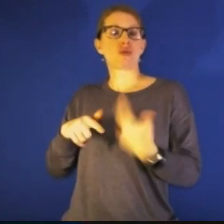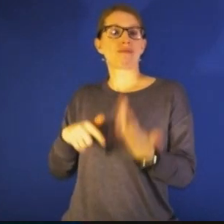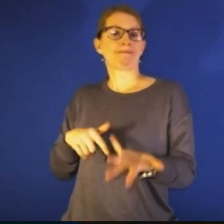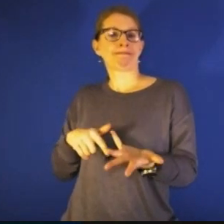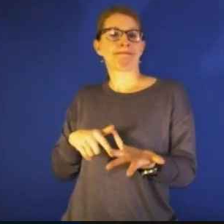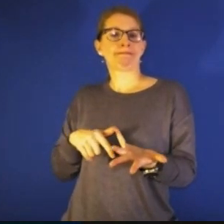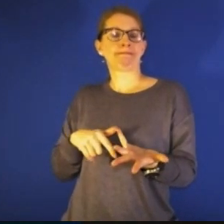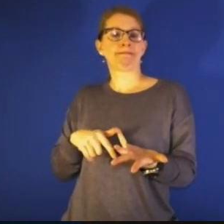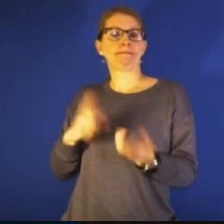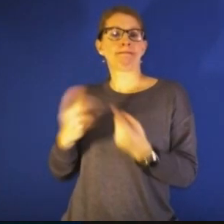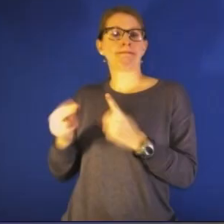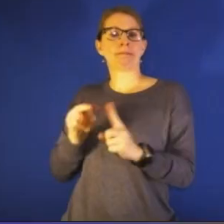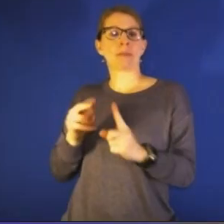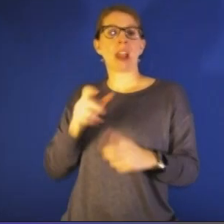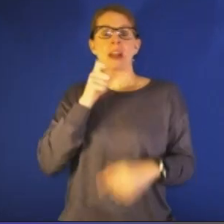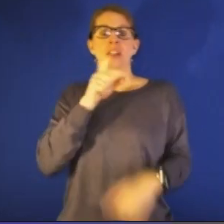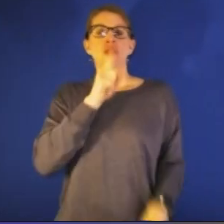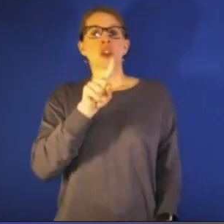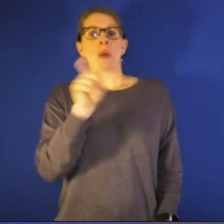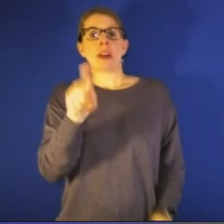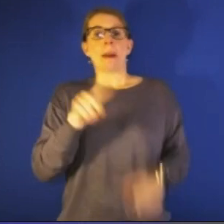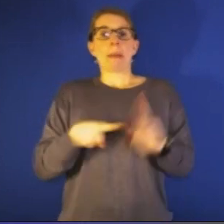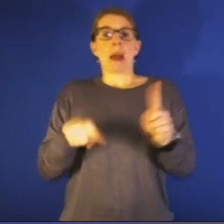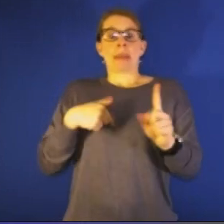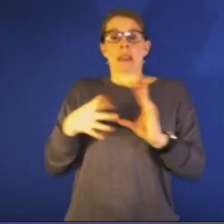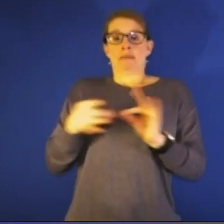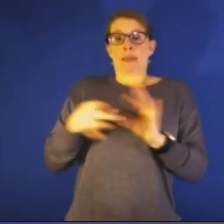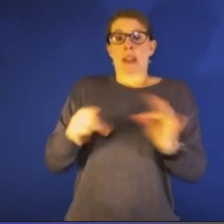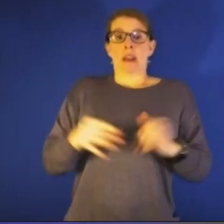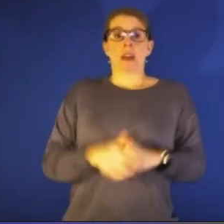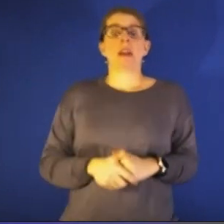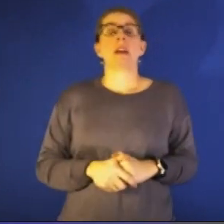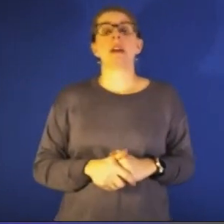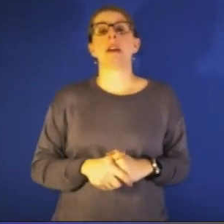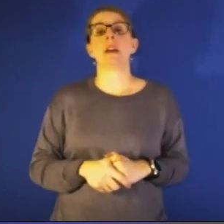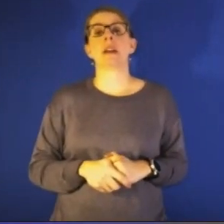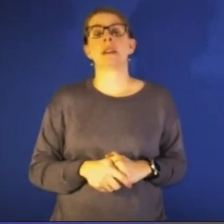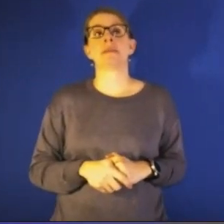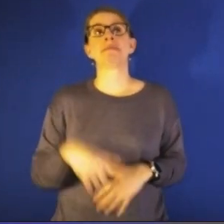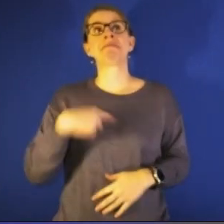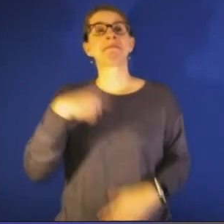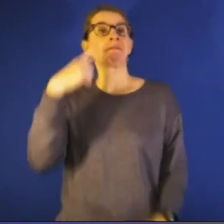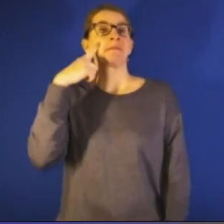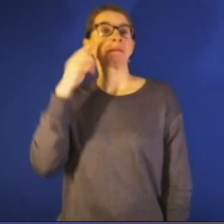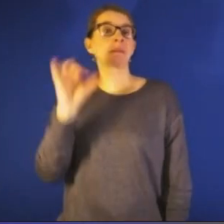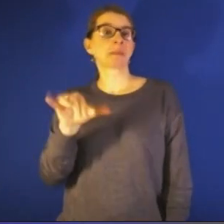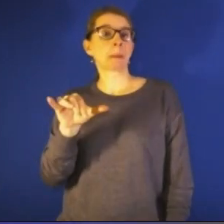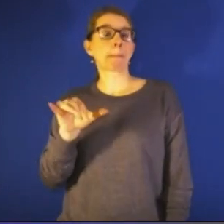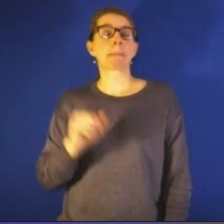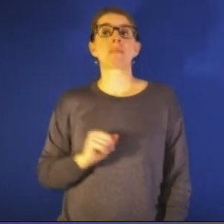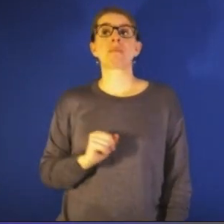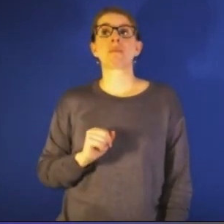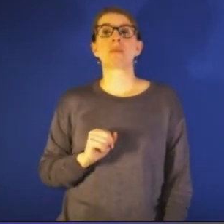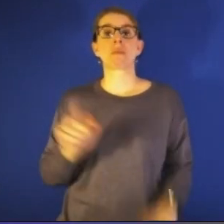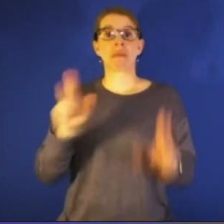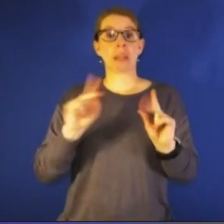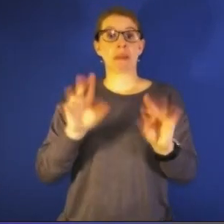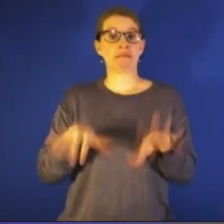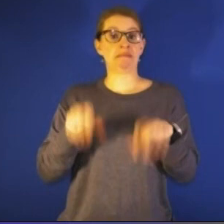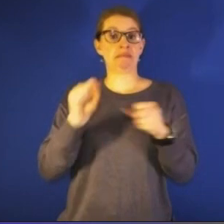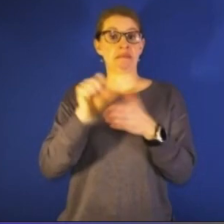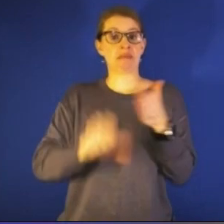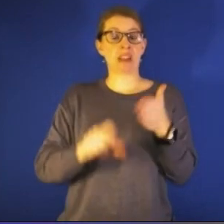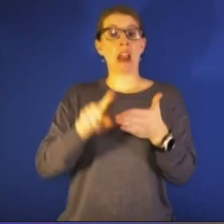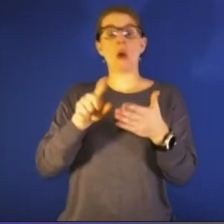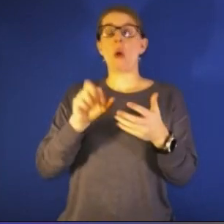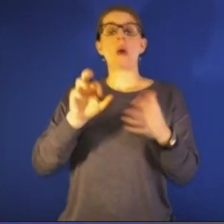Okay, I'm not sure the question, but here's what I would just say. I think that the folks who have had their surgeries canceled